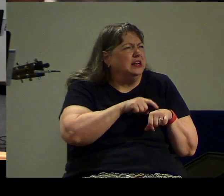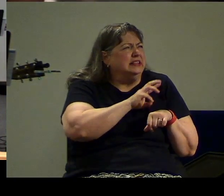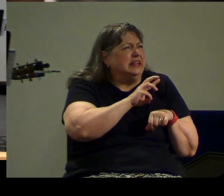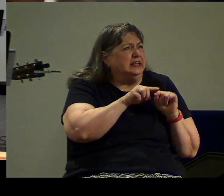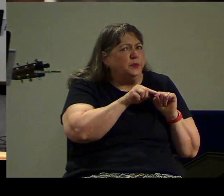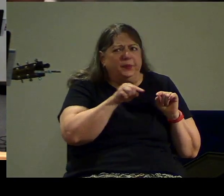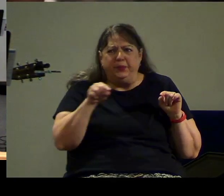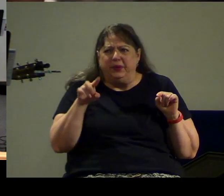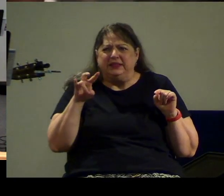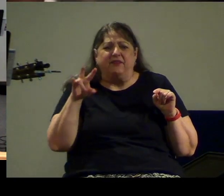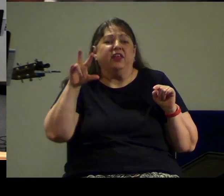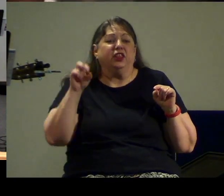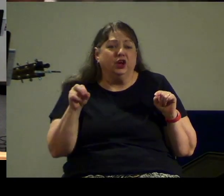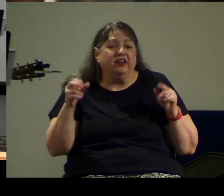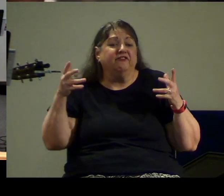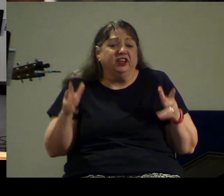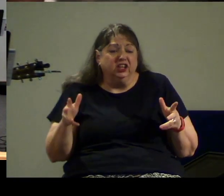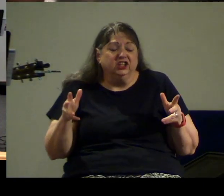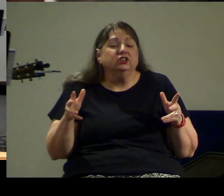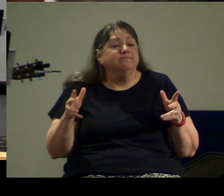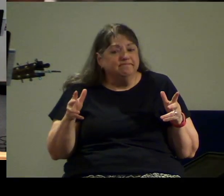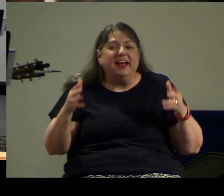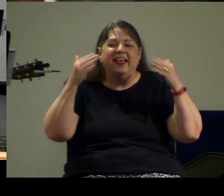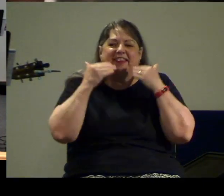7:30. Thank you.